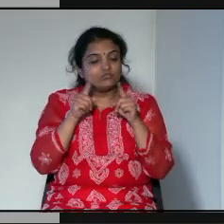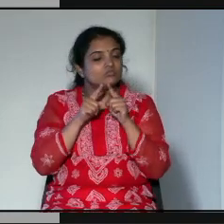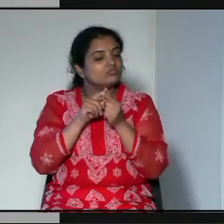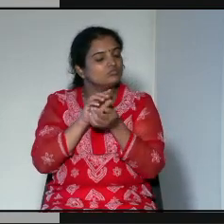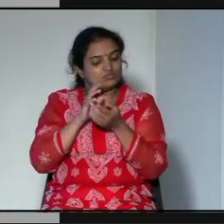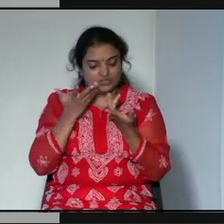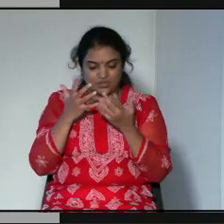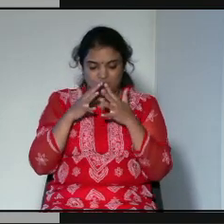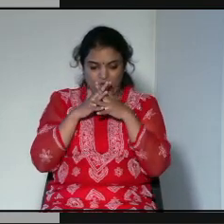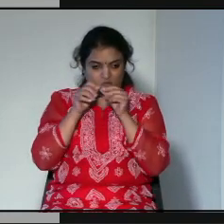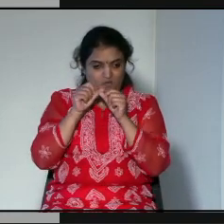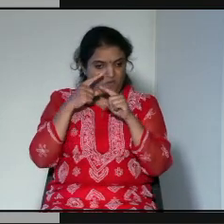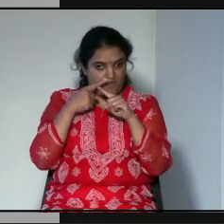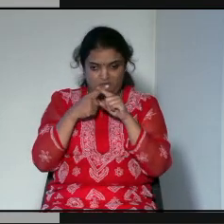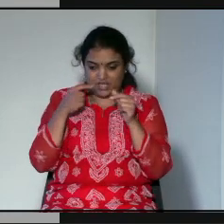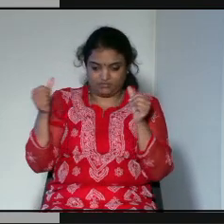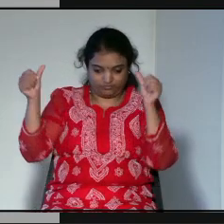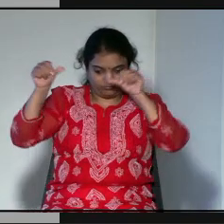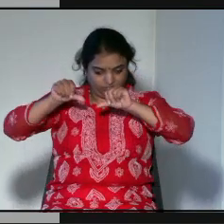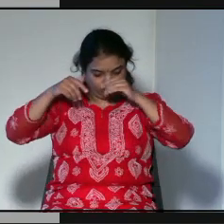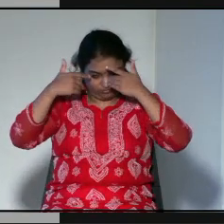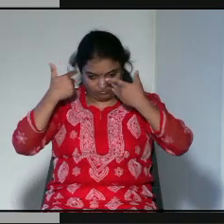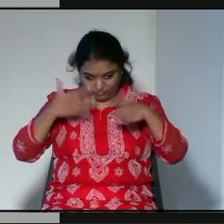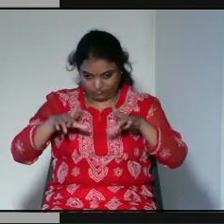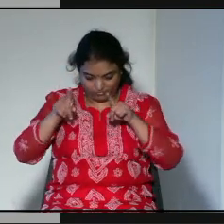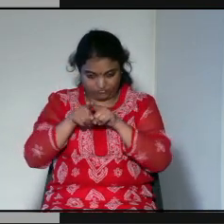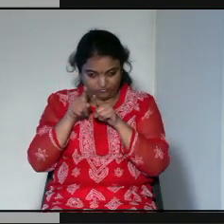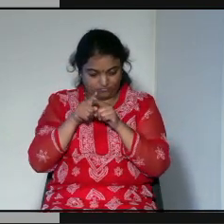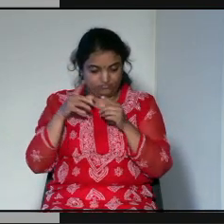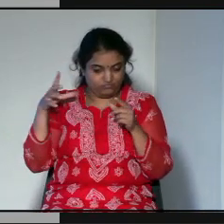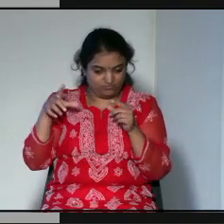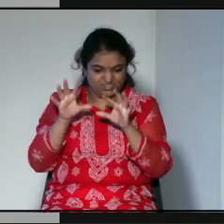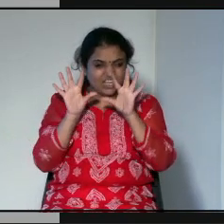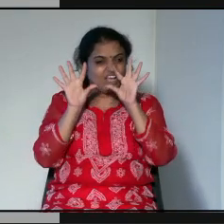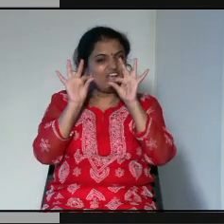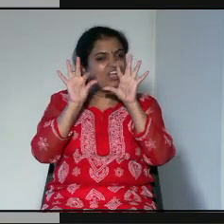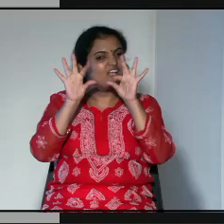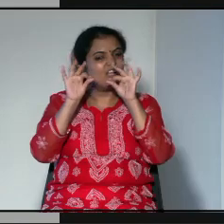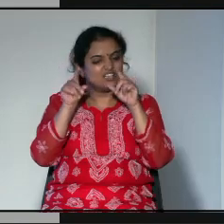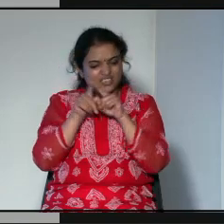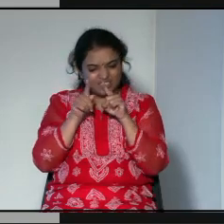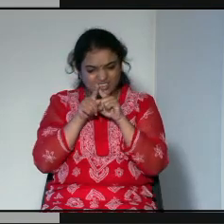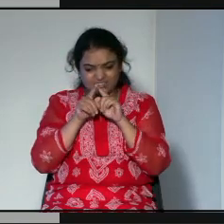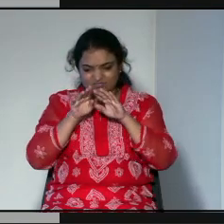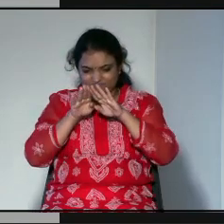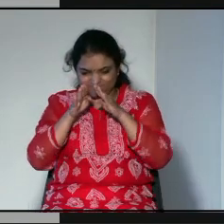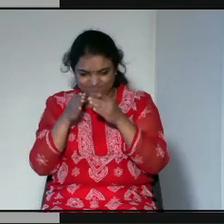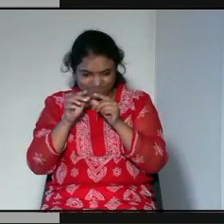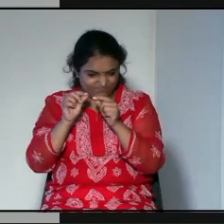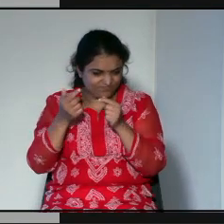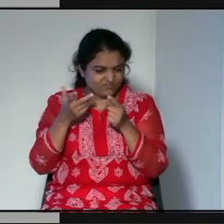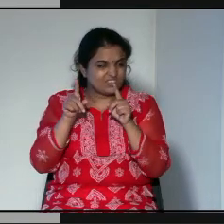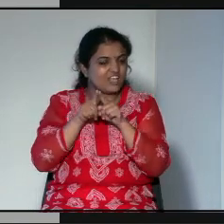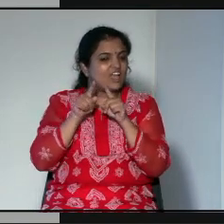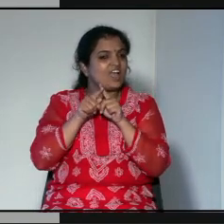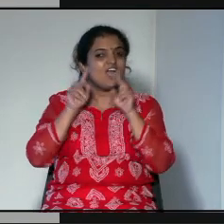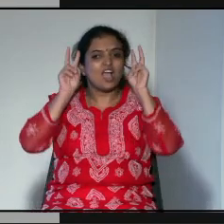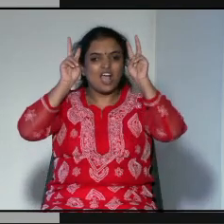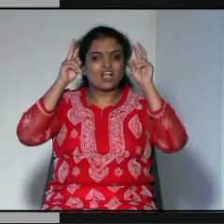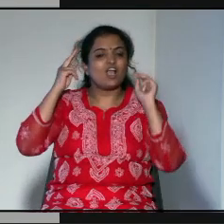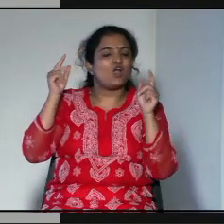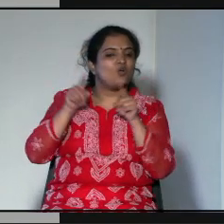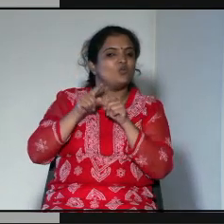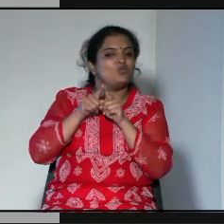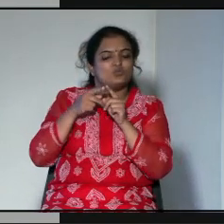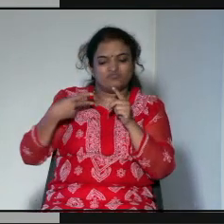wax mold with an outer clay body that would be layered with sticky clay, sieved goat and cow dung, sand and bran,